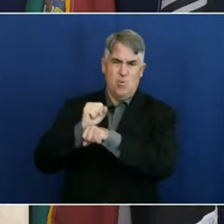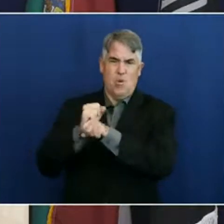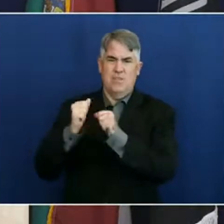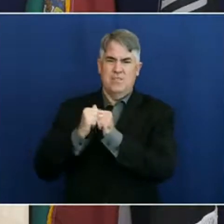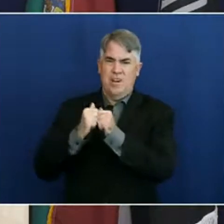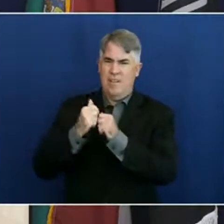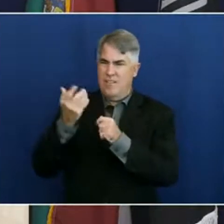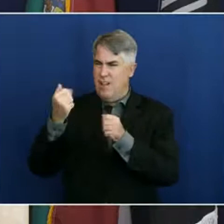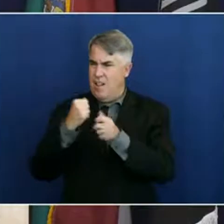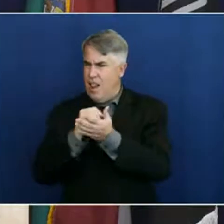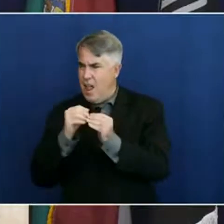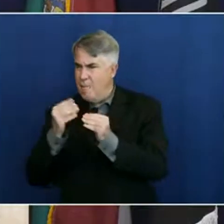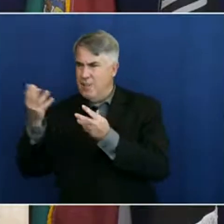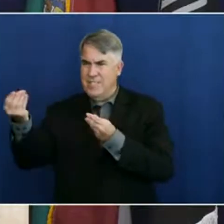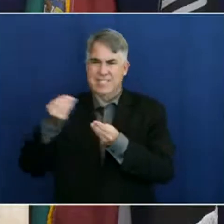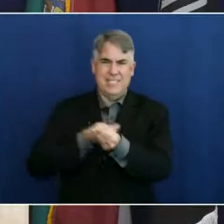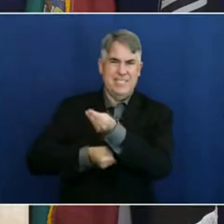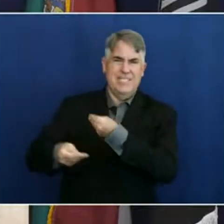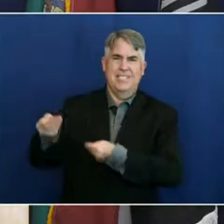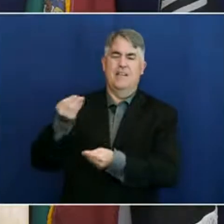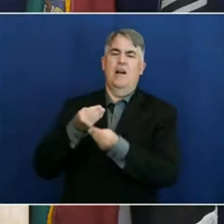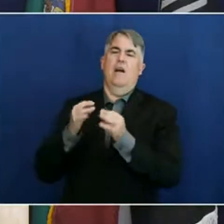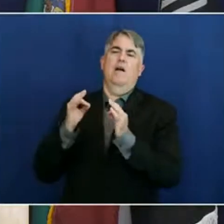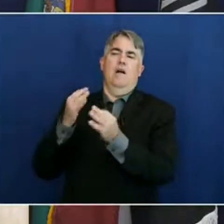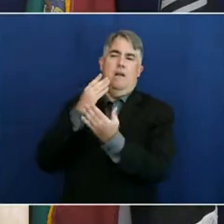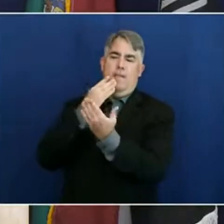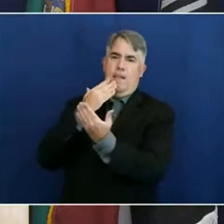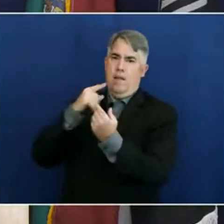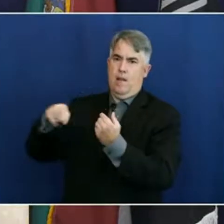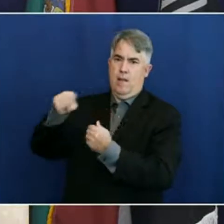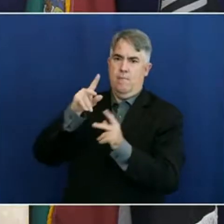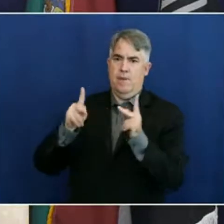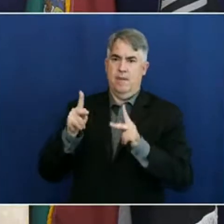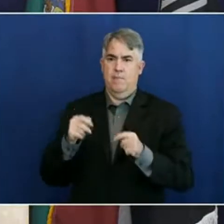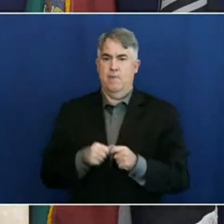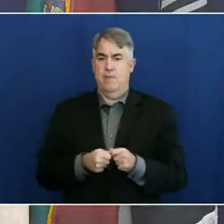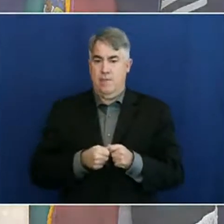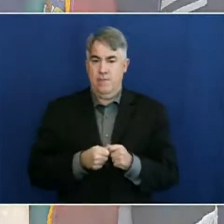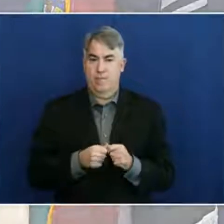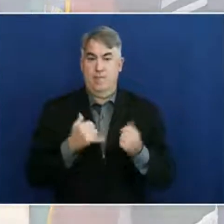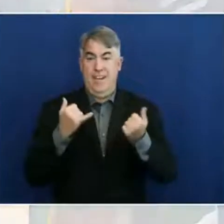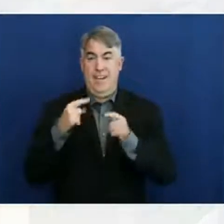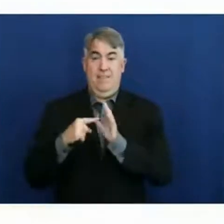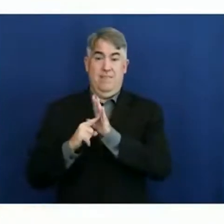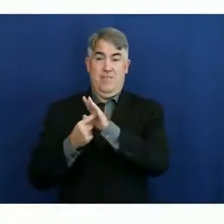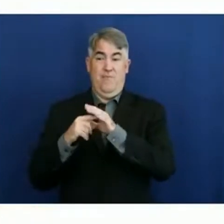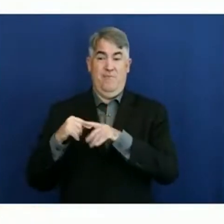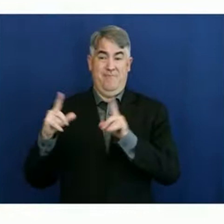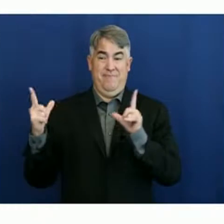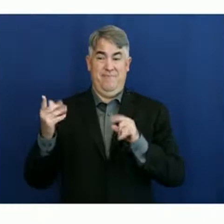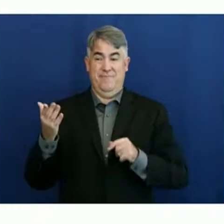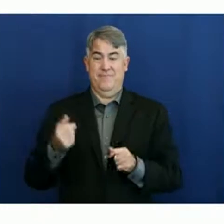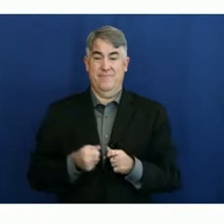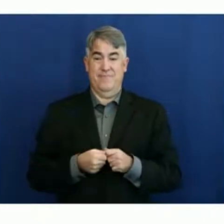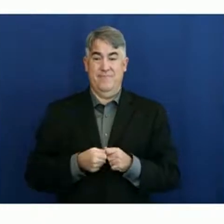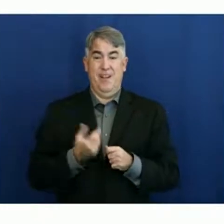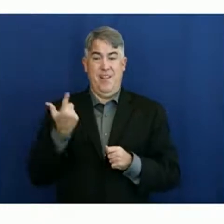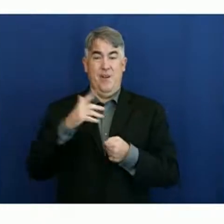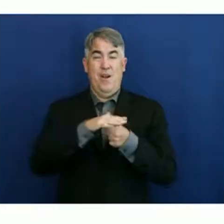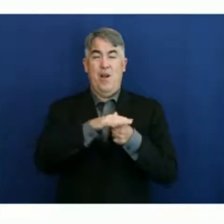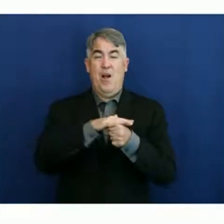we are in our county. With that, let's jump into our charts for today. Here you can see the 3 locations,